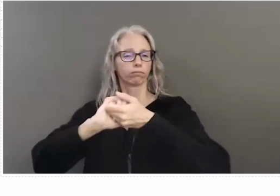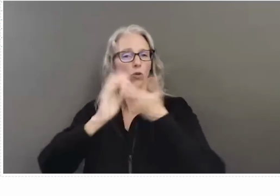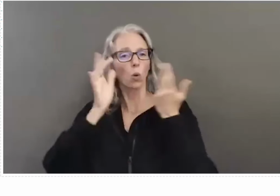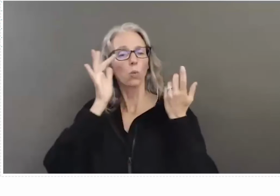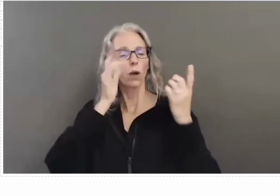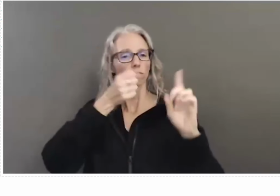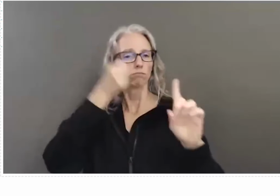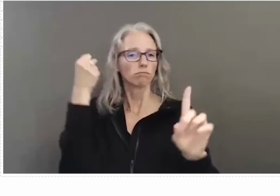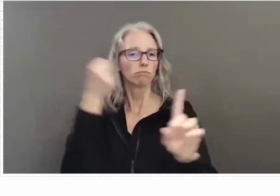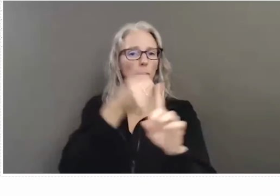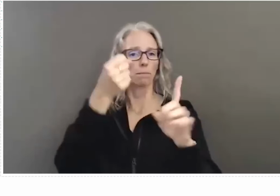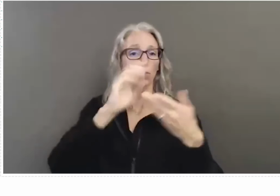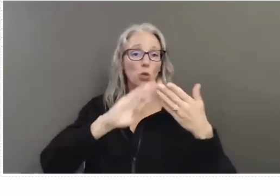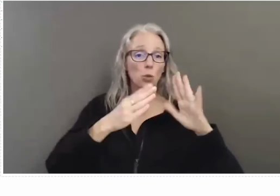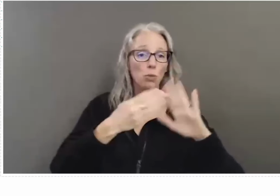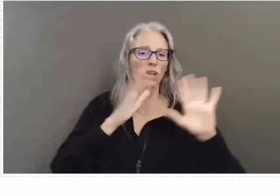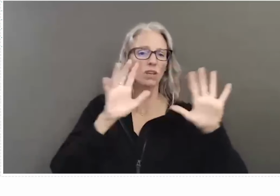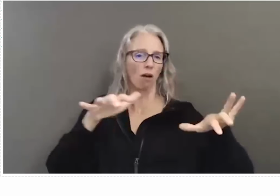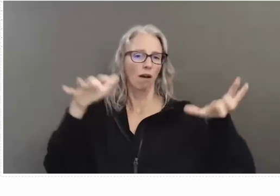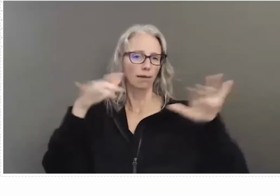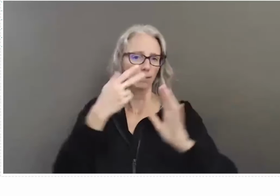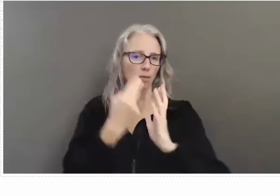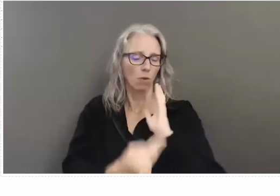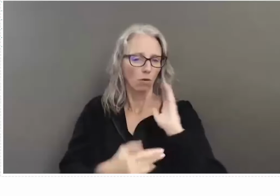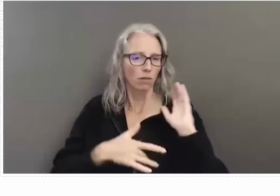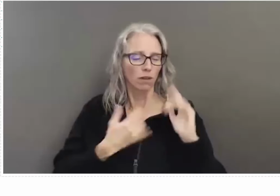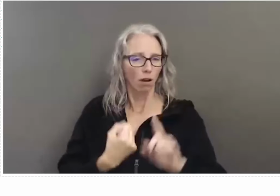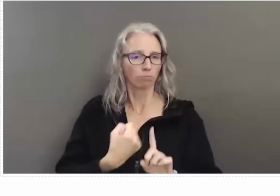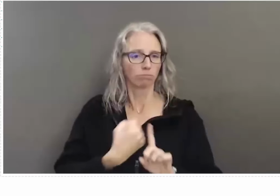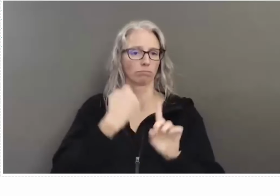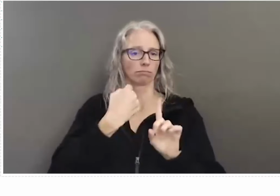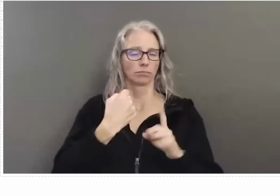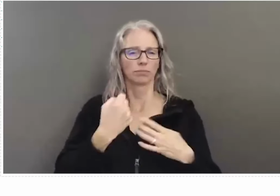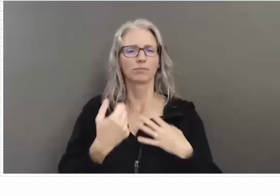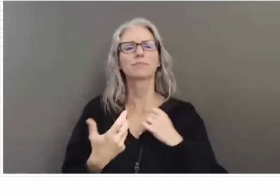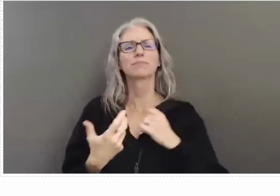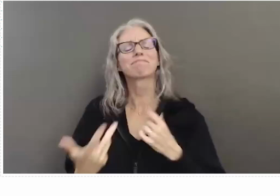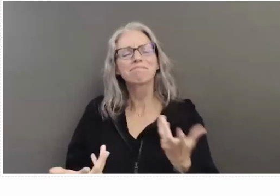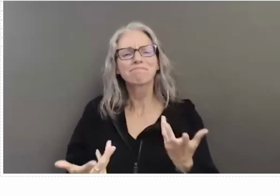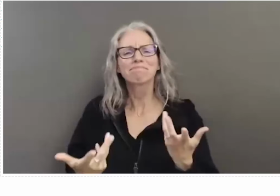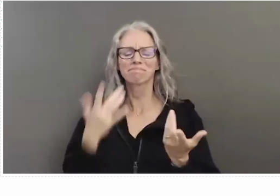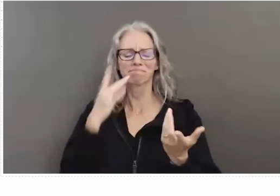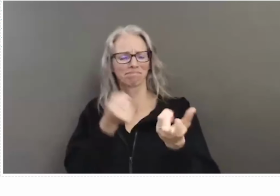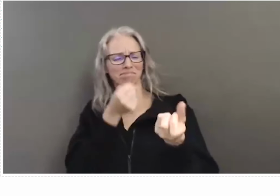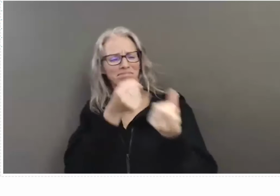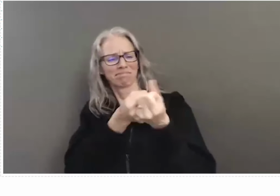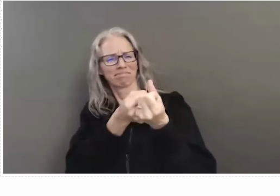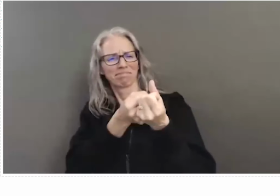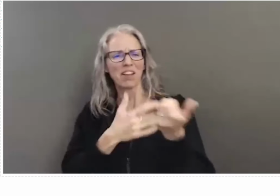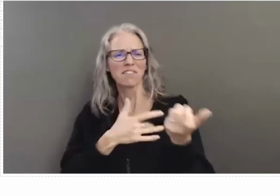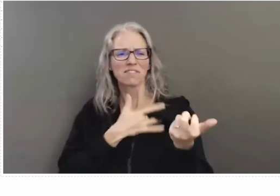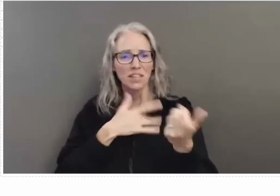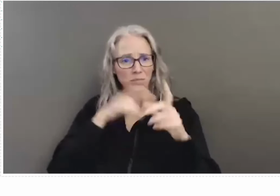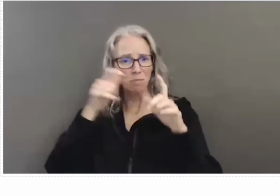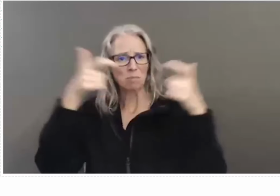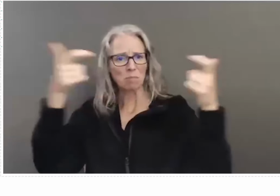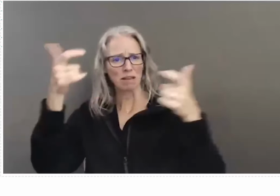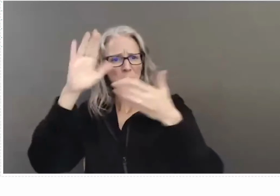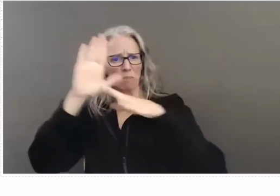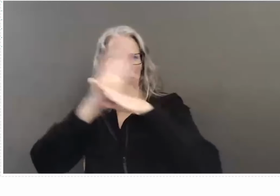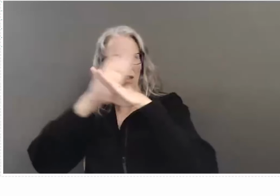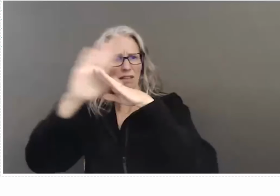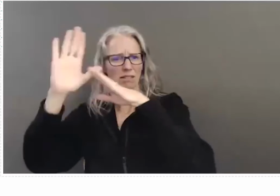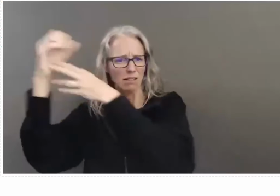communities. While we often think of major corporations when one thinks of sponsorship, small and medium-sized businesses also play